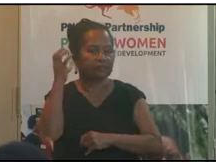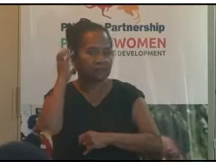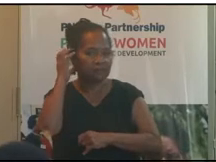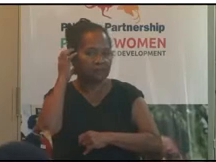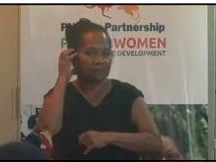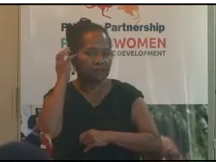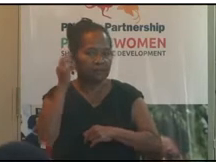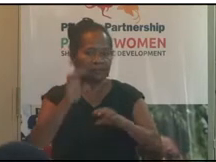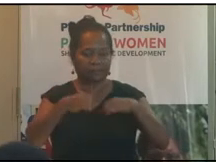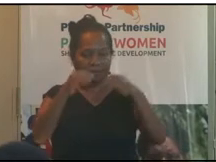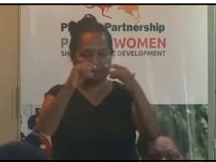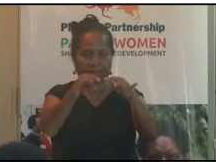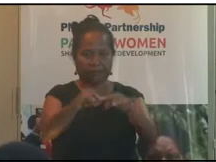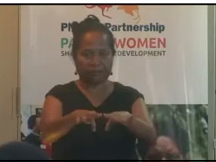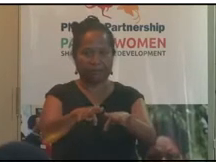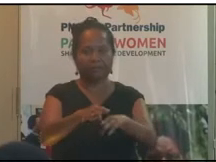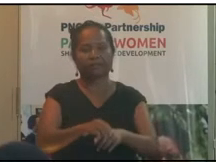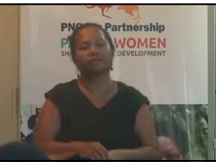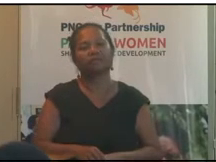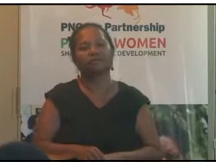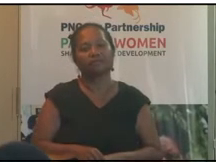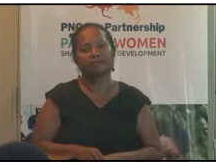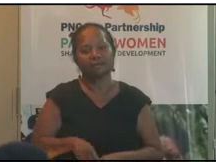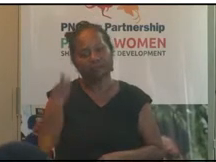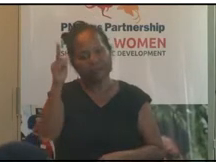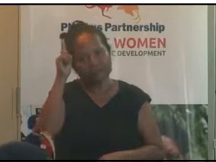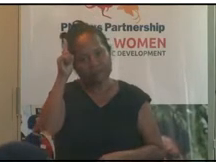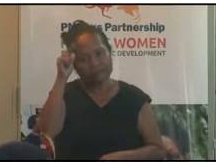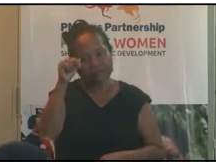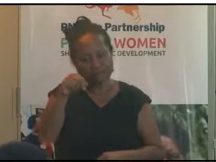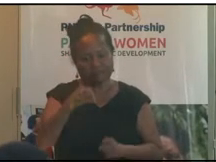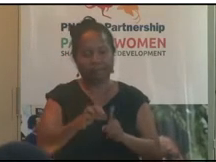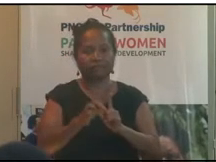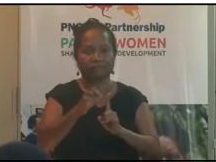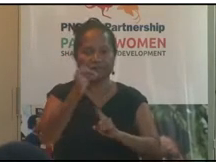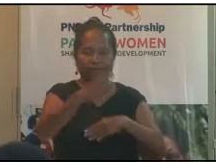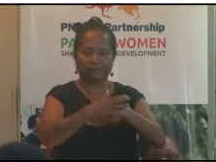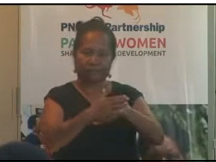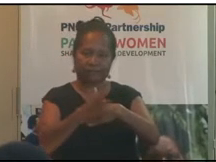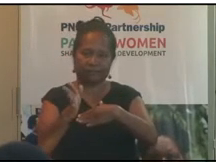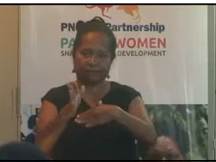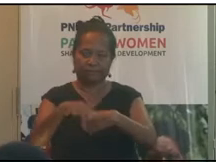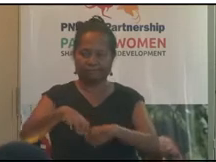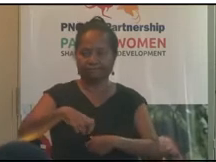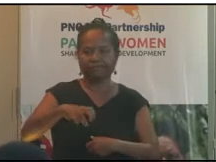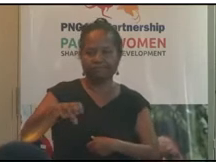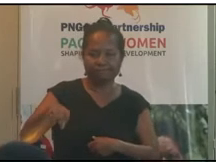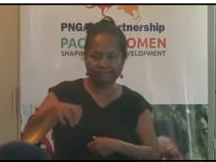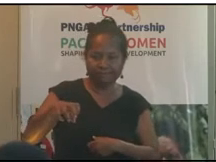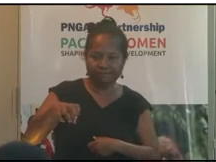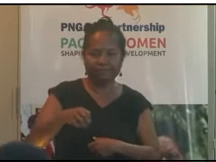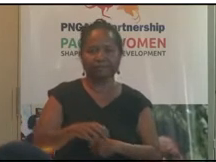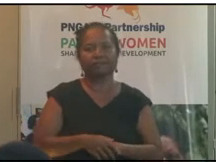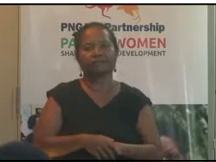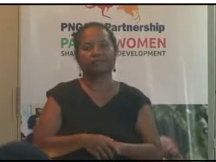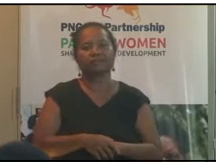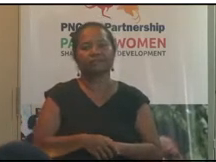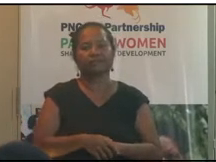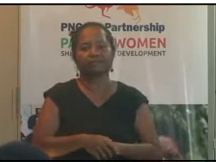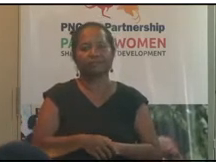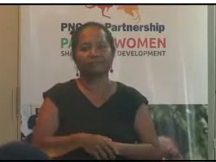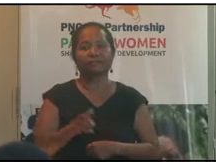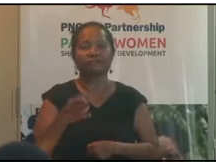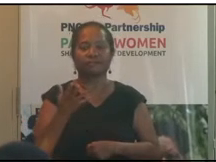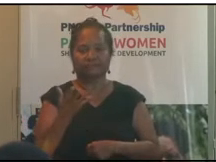Deputy Executive Director of the Pacific Institute of Public Policy, a regional public policy think tank. She